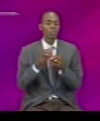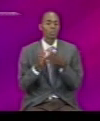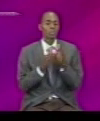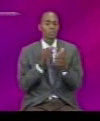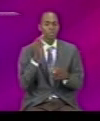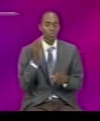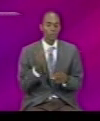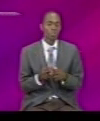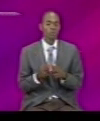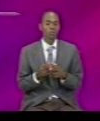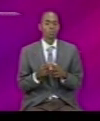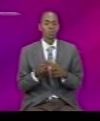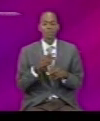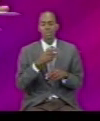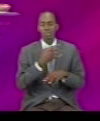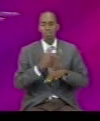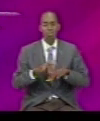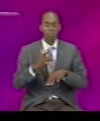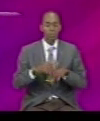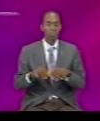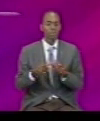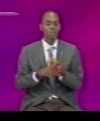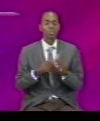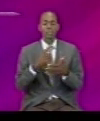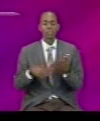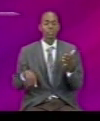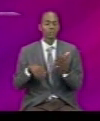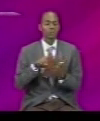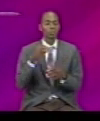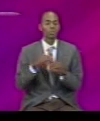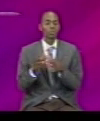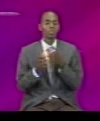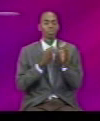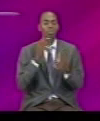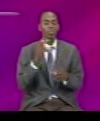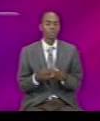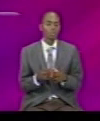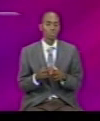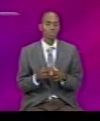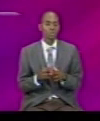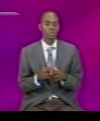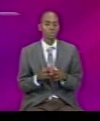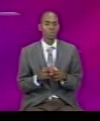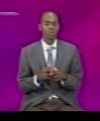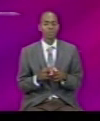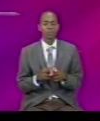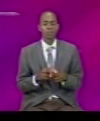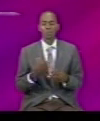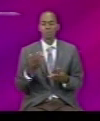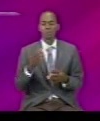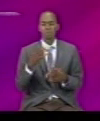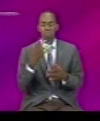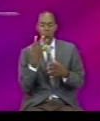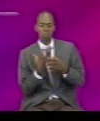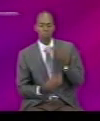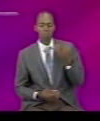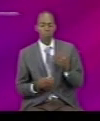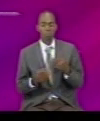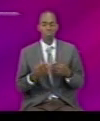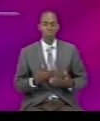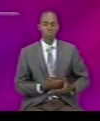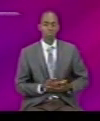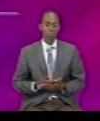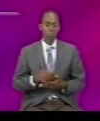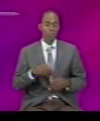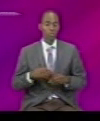Barrenness canceled tonight in the mighty name of Jesus. Miscarriage canceled in their lives in the mighty